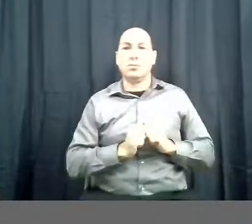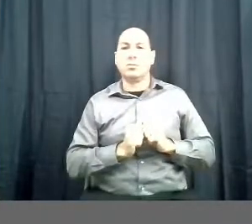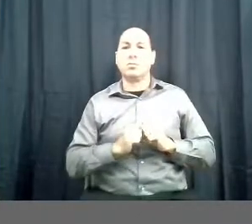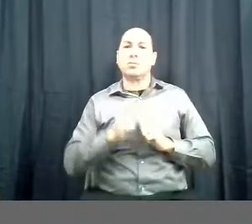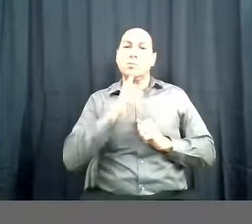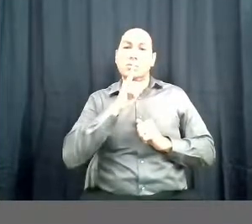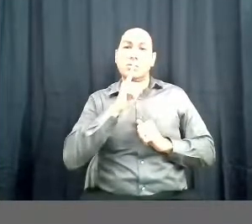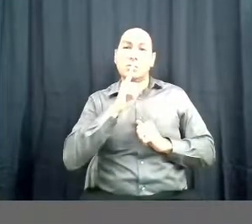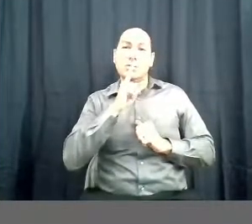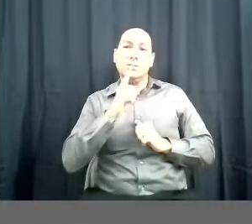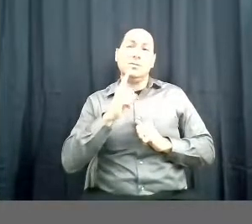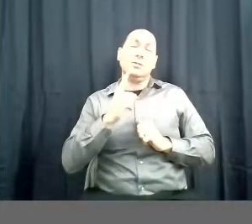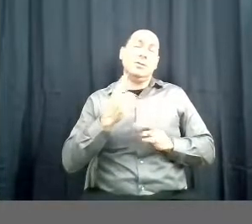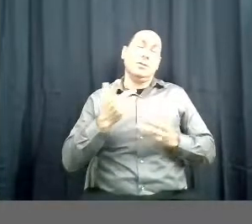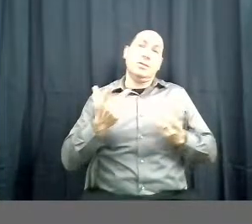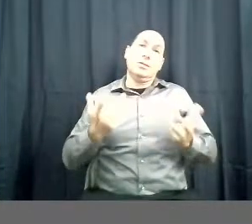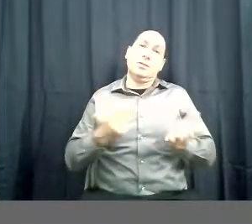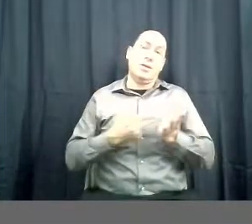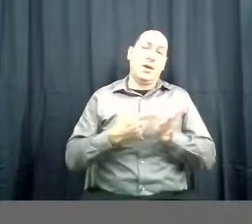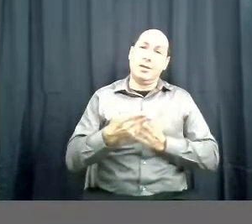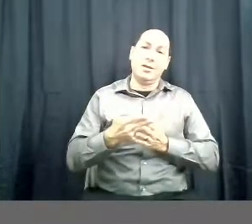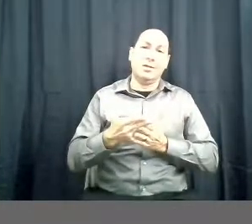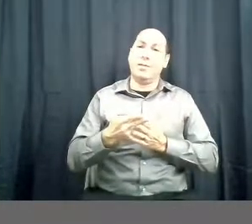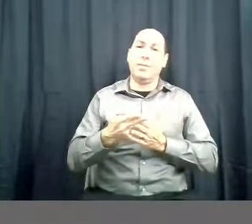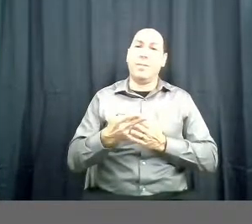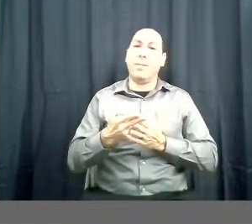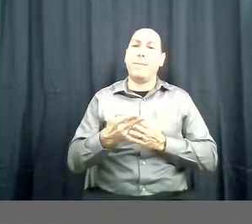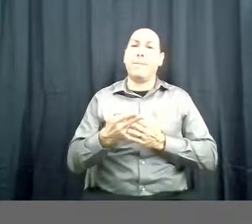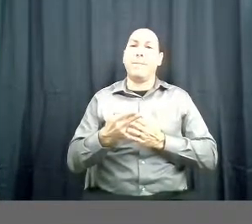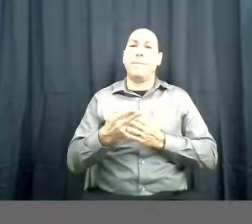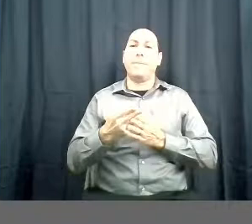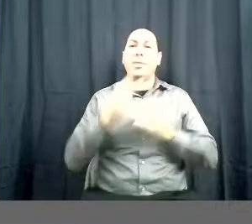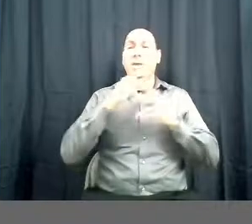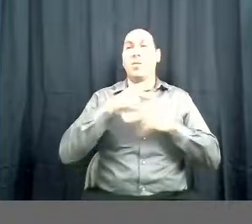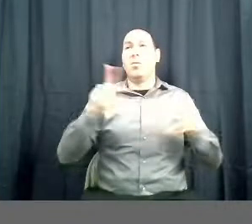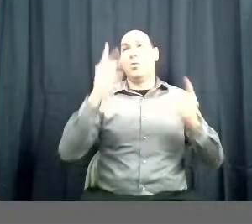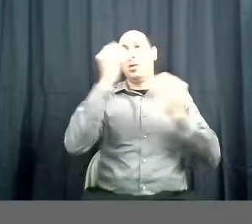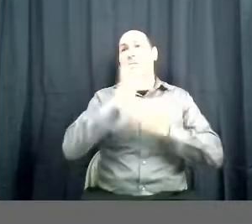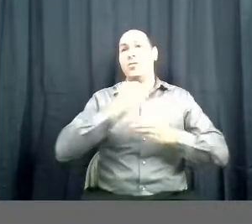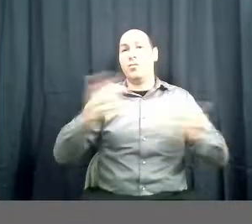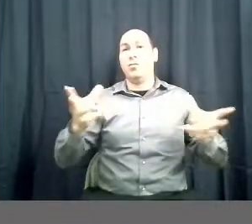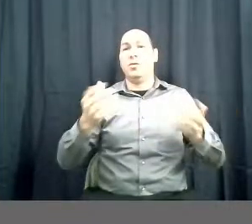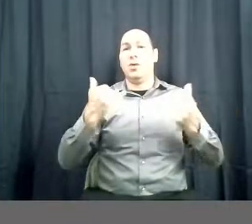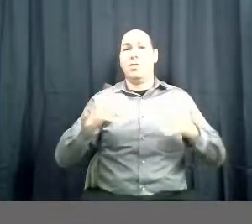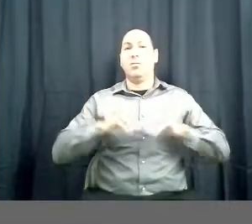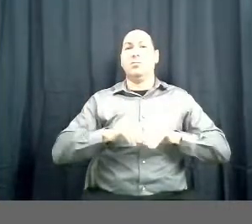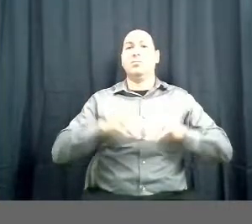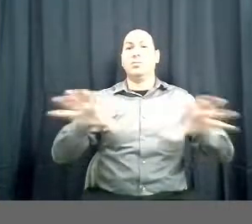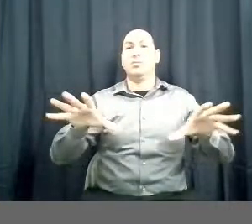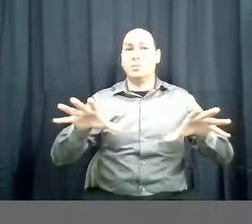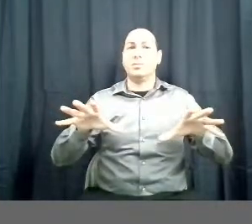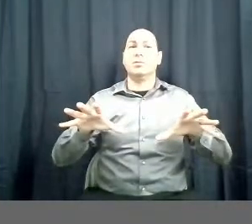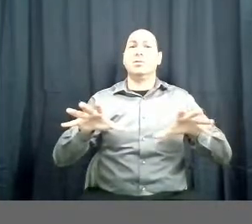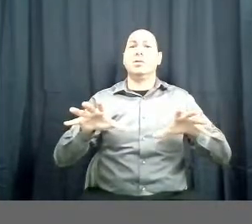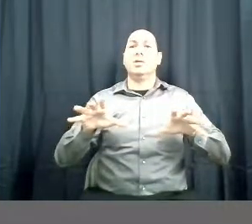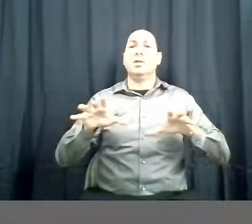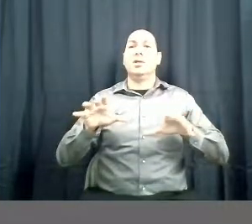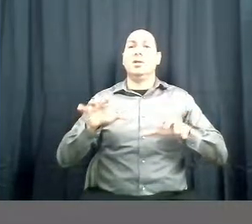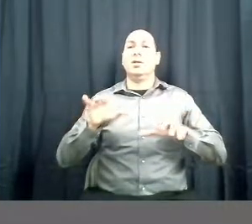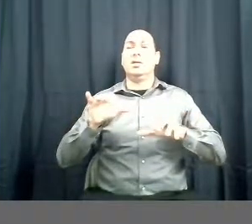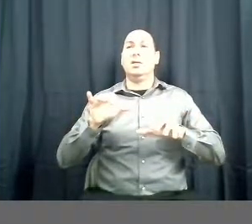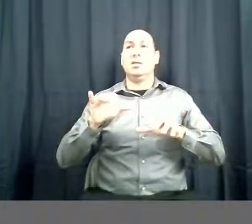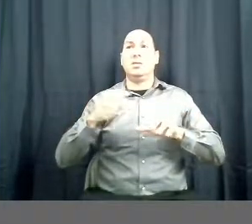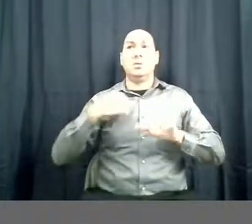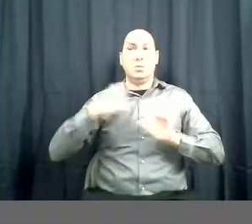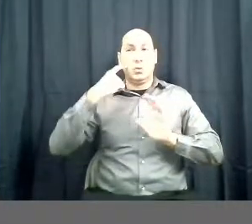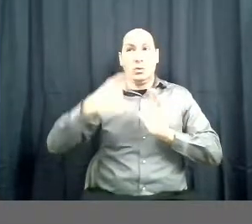to publish information that is forecasting doom and gloom and is consistently wrong.